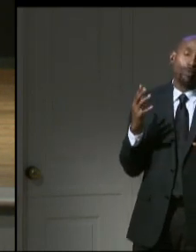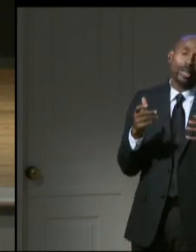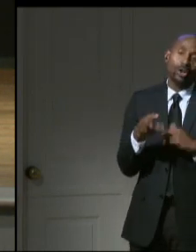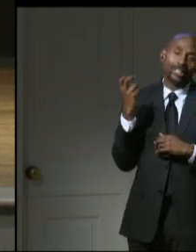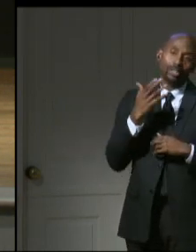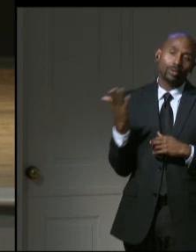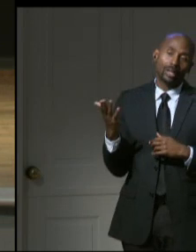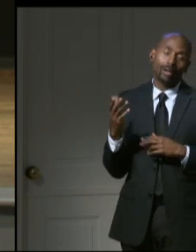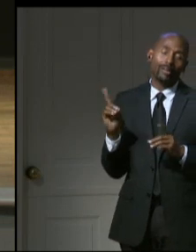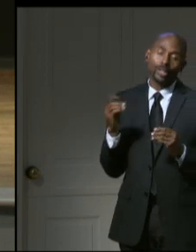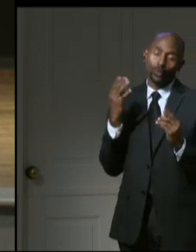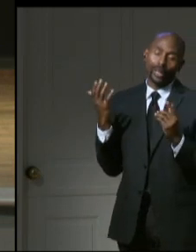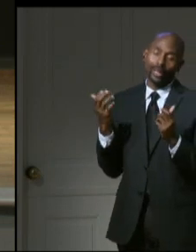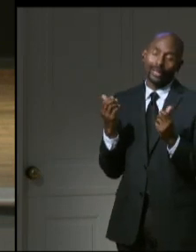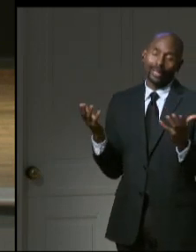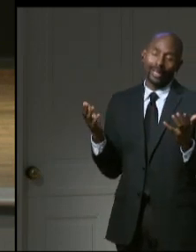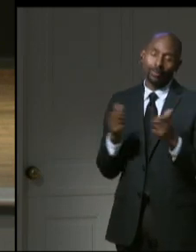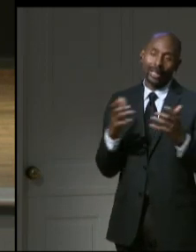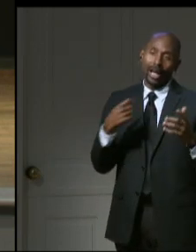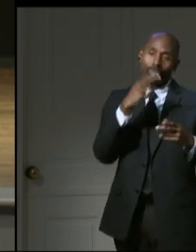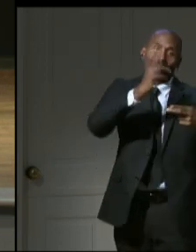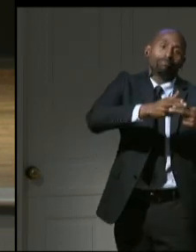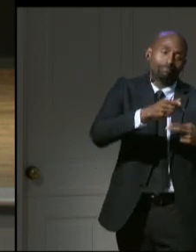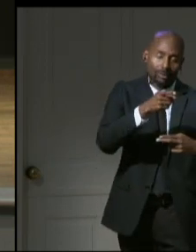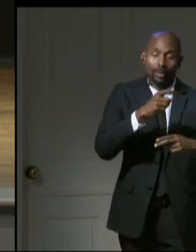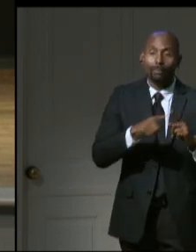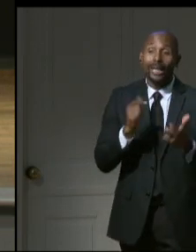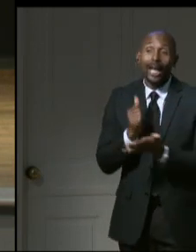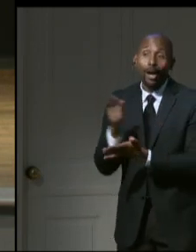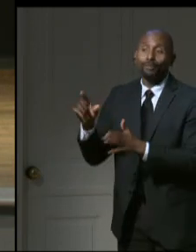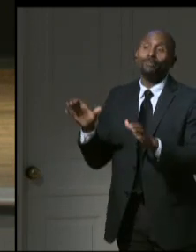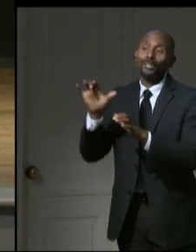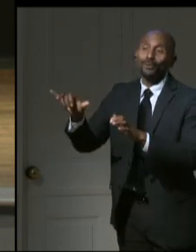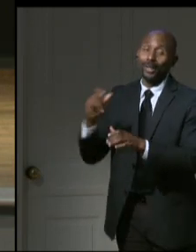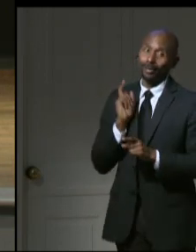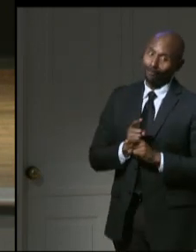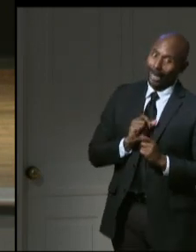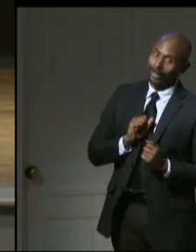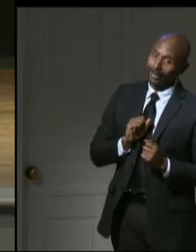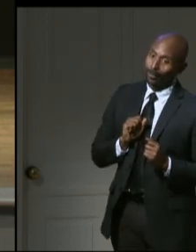things and not giving you attribution. Help them do it the right way.